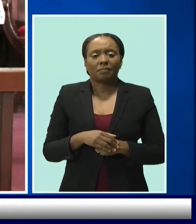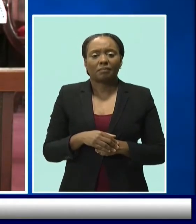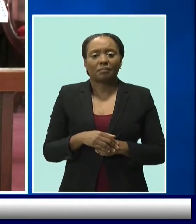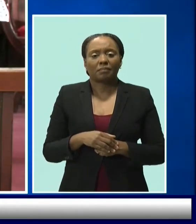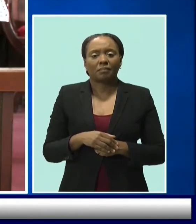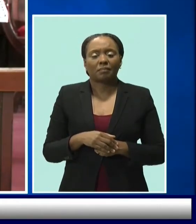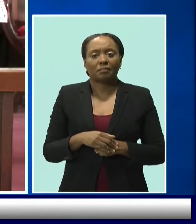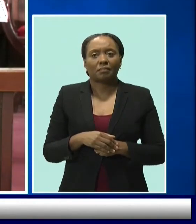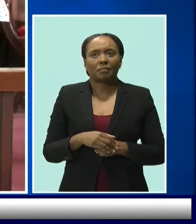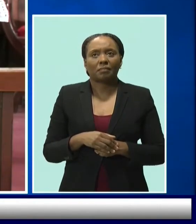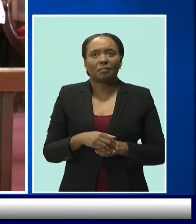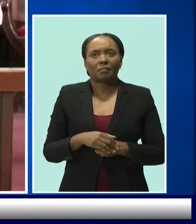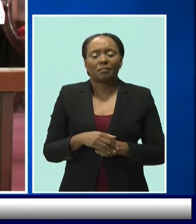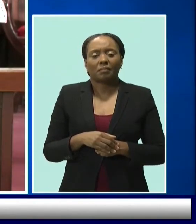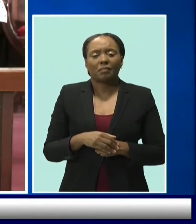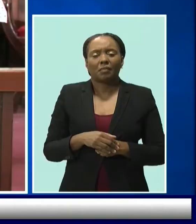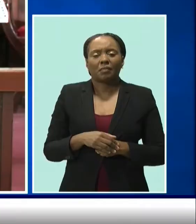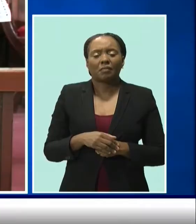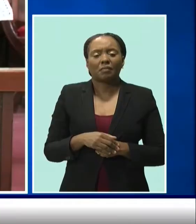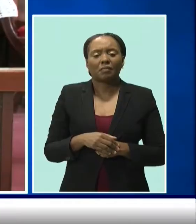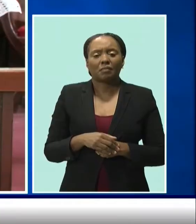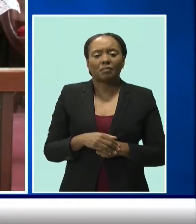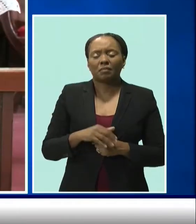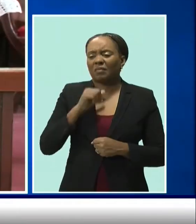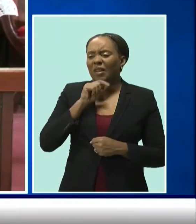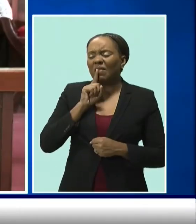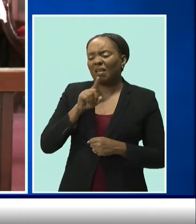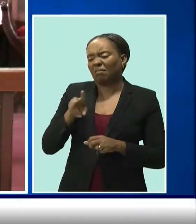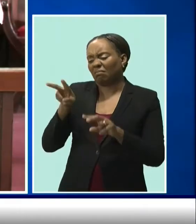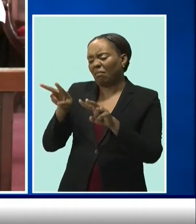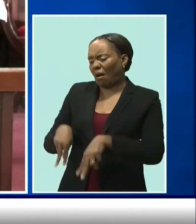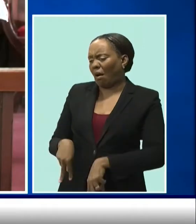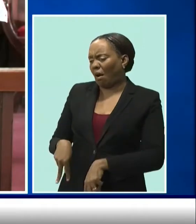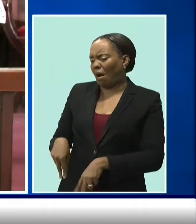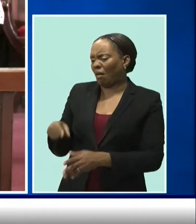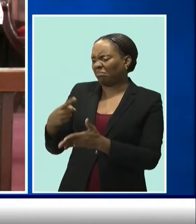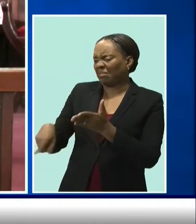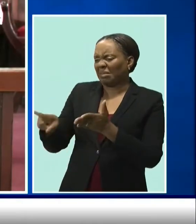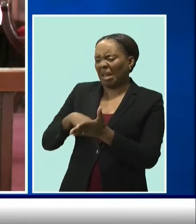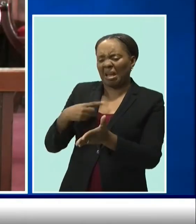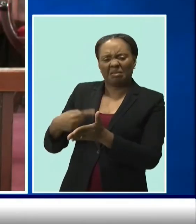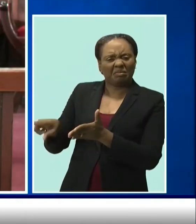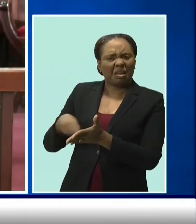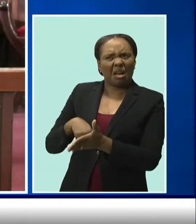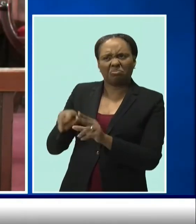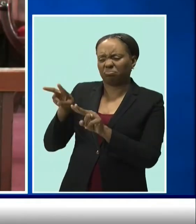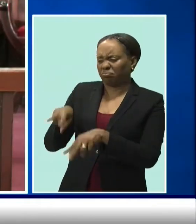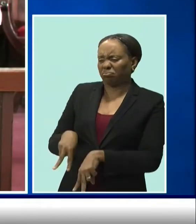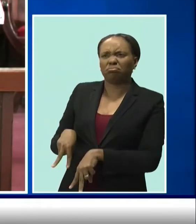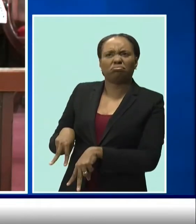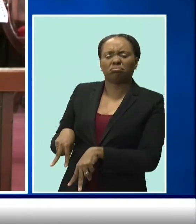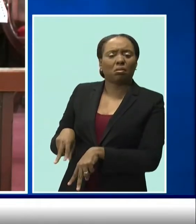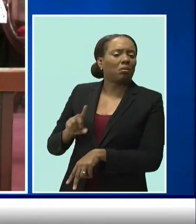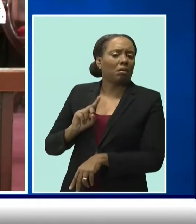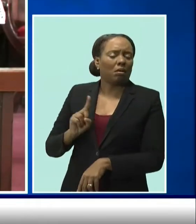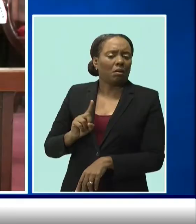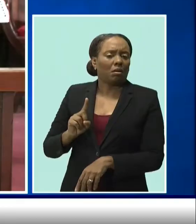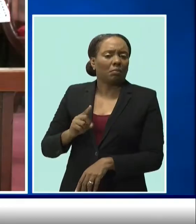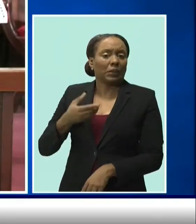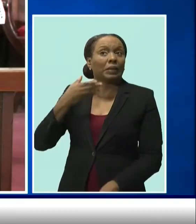not to be judgmental, not to be quick to judge, but to be able to listen more